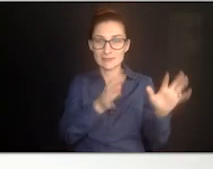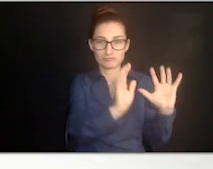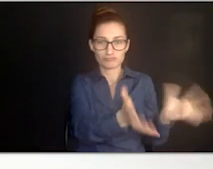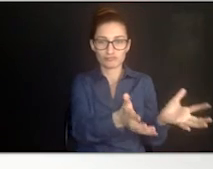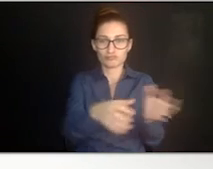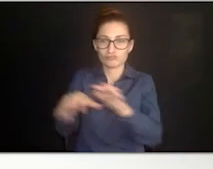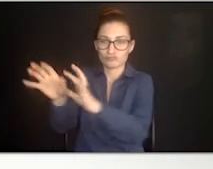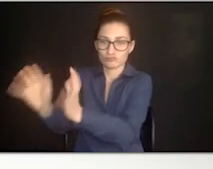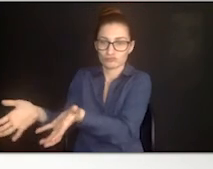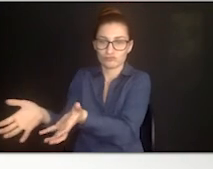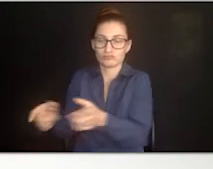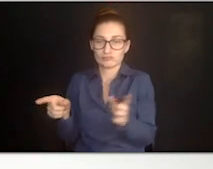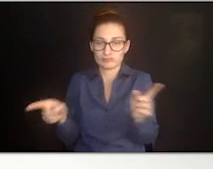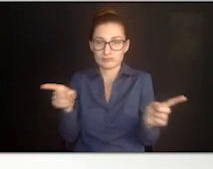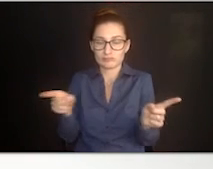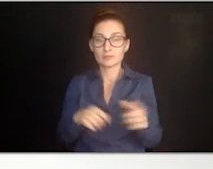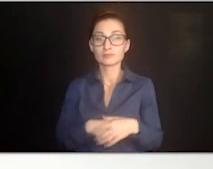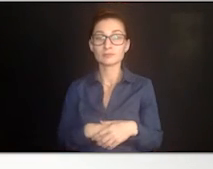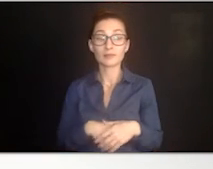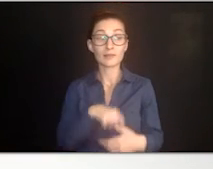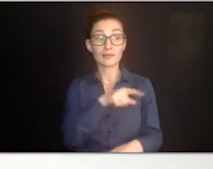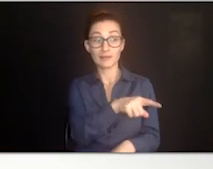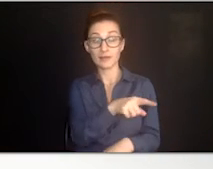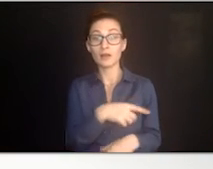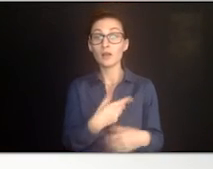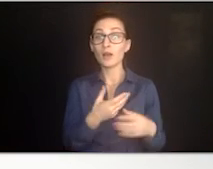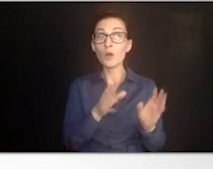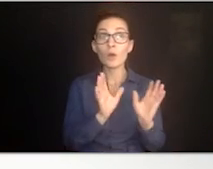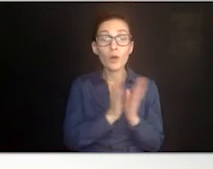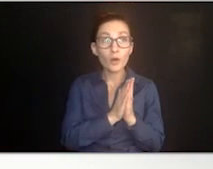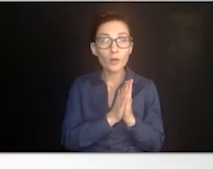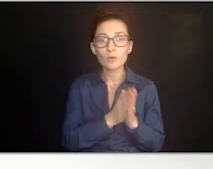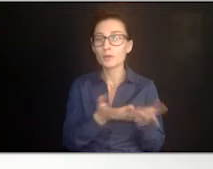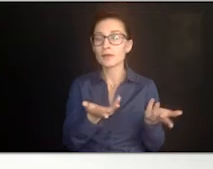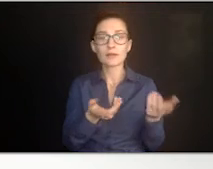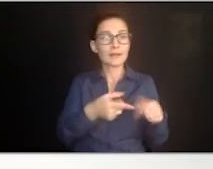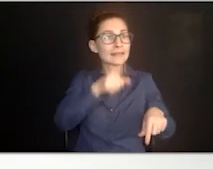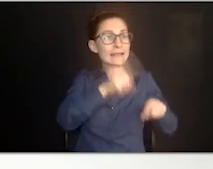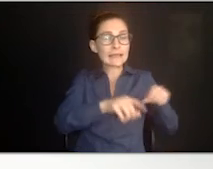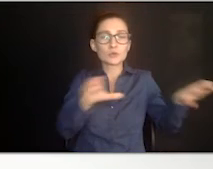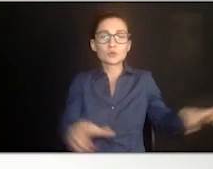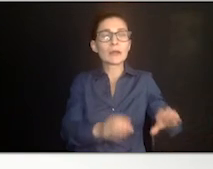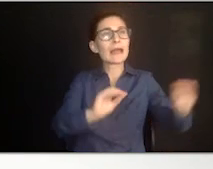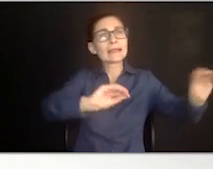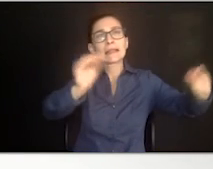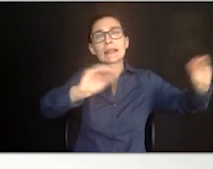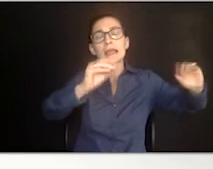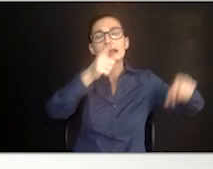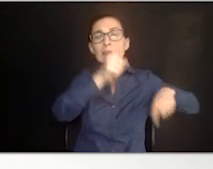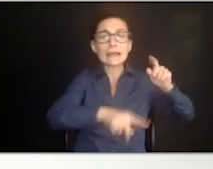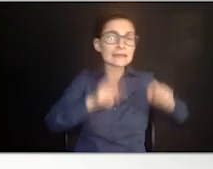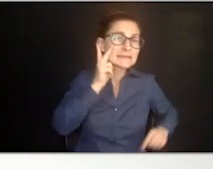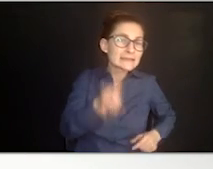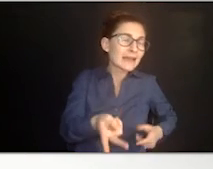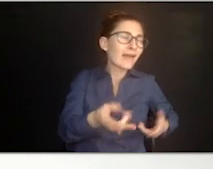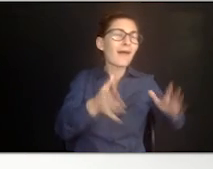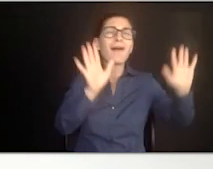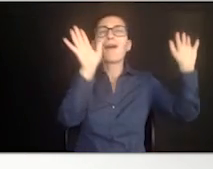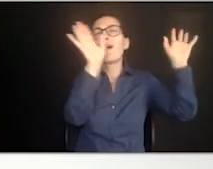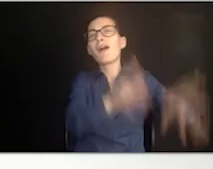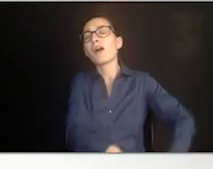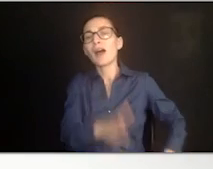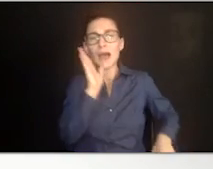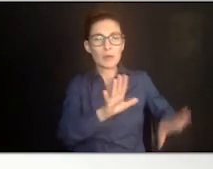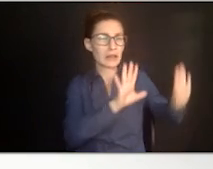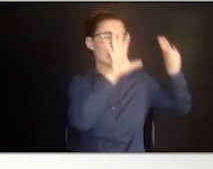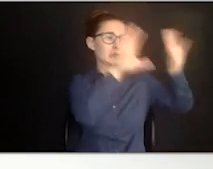camps. One camp is the, oh my gosh, they can't do anything they can't see, and they want to jump in and do everything for